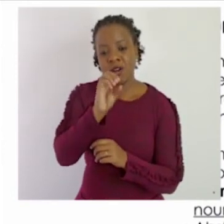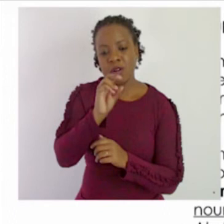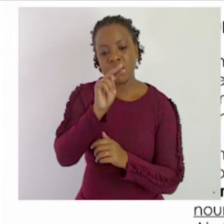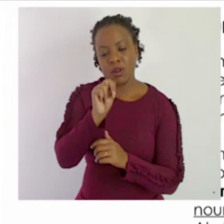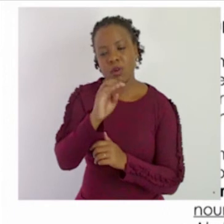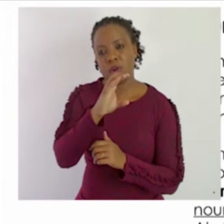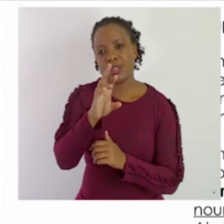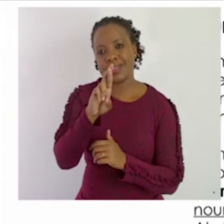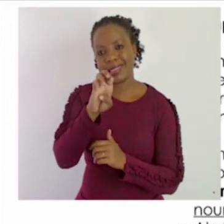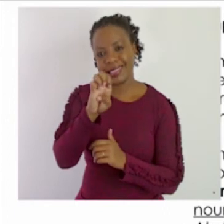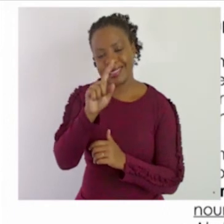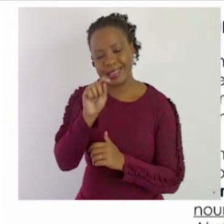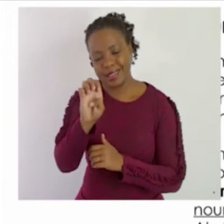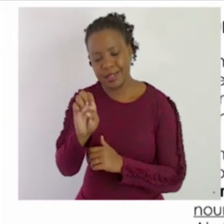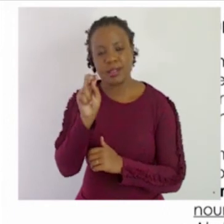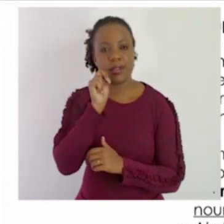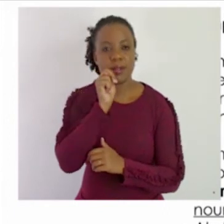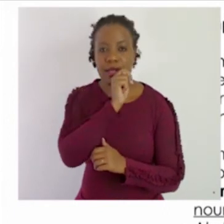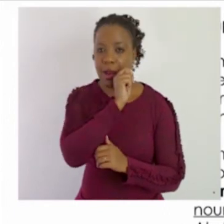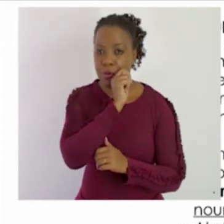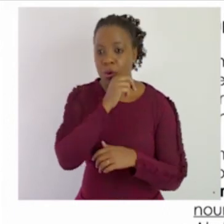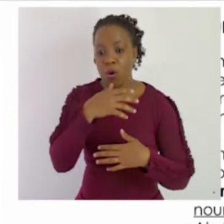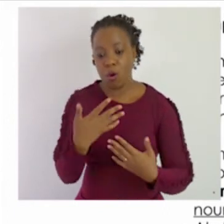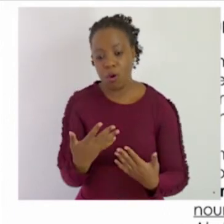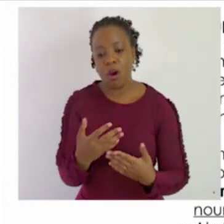noun or a common noun.